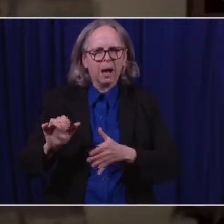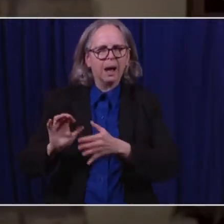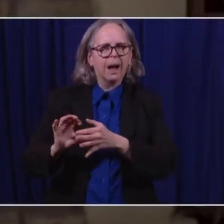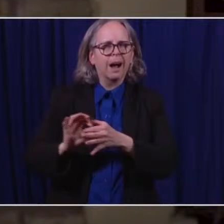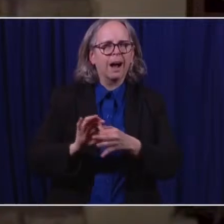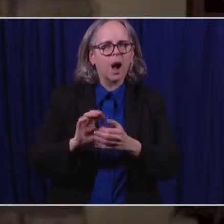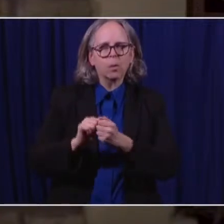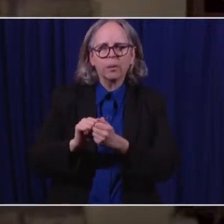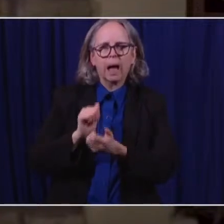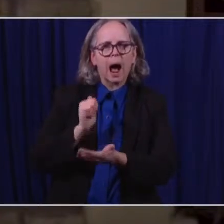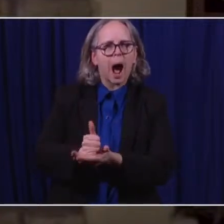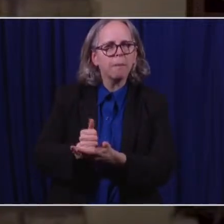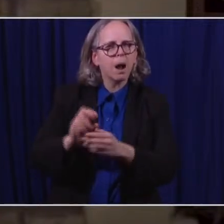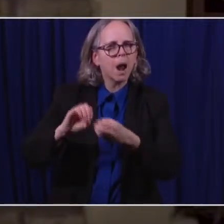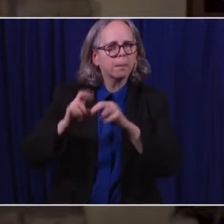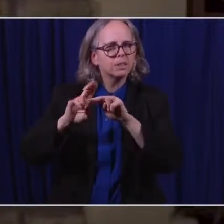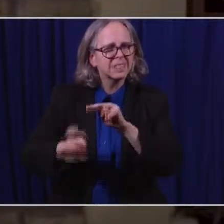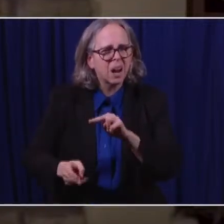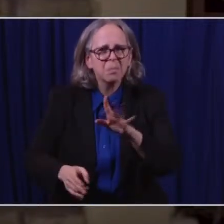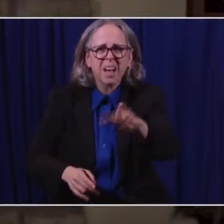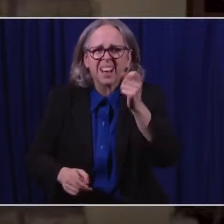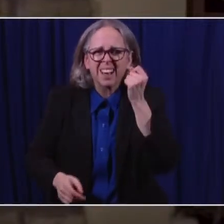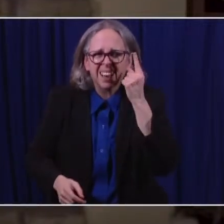ball. We have to continue to stay focused on it.